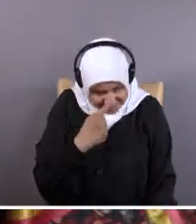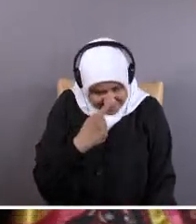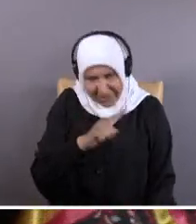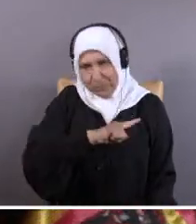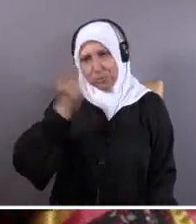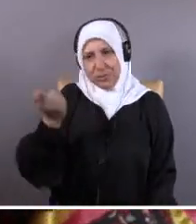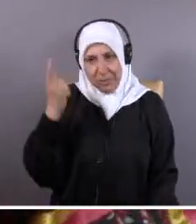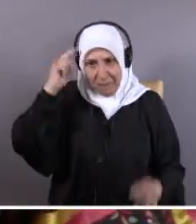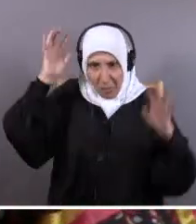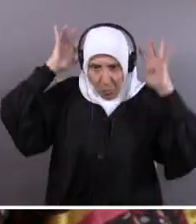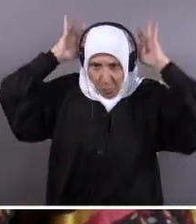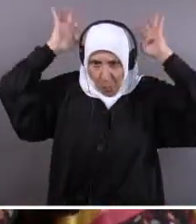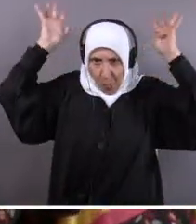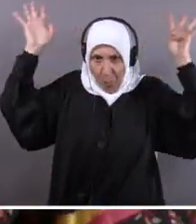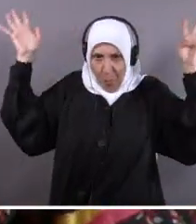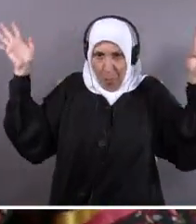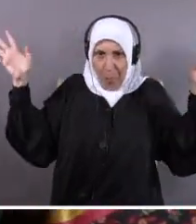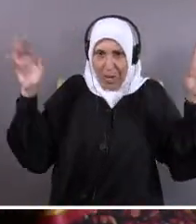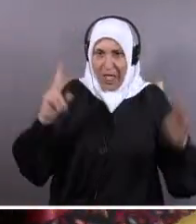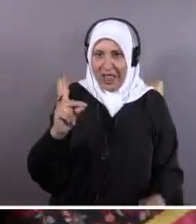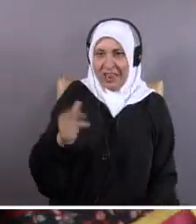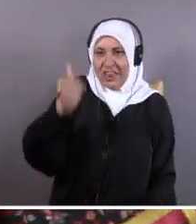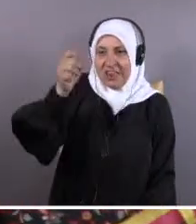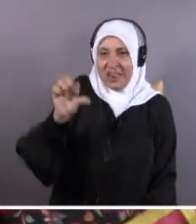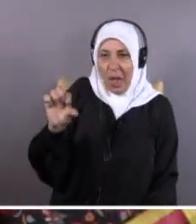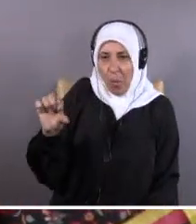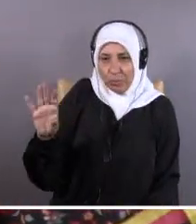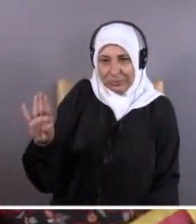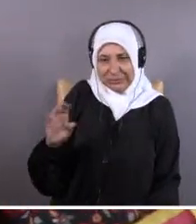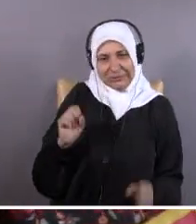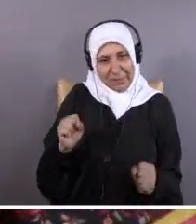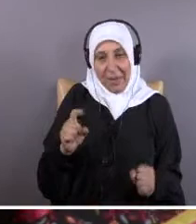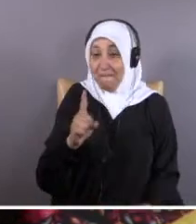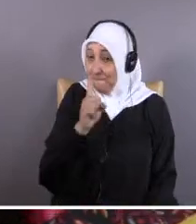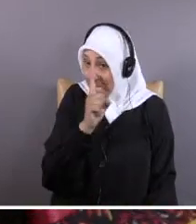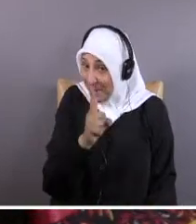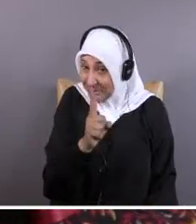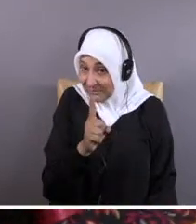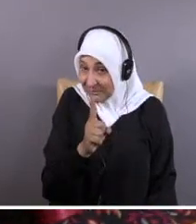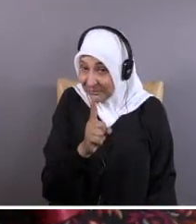That's a teaching that is learned through fasting.